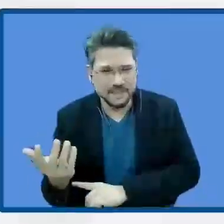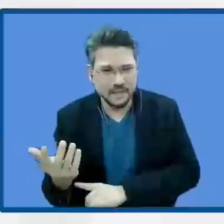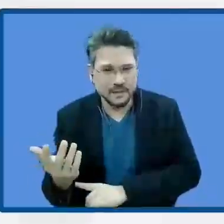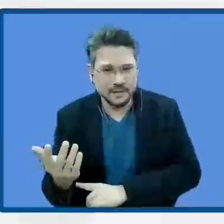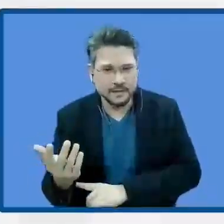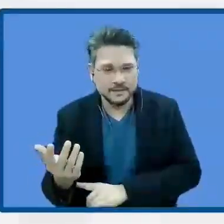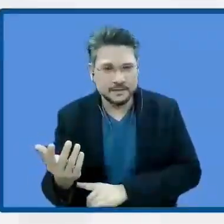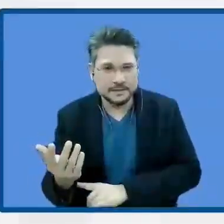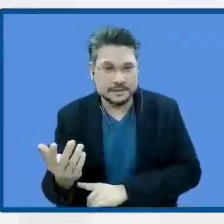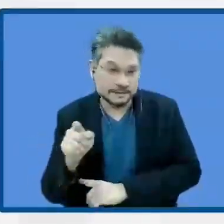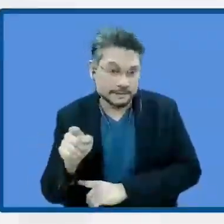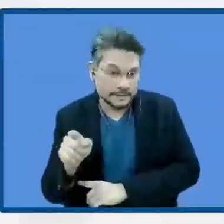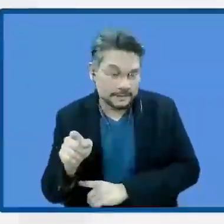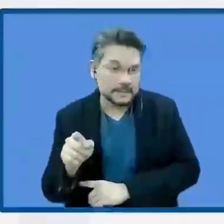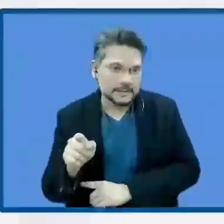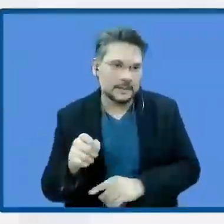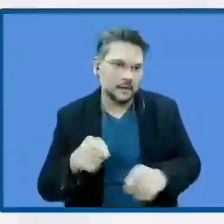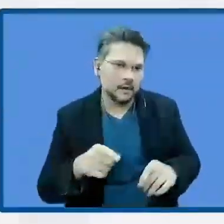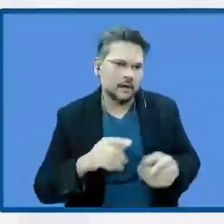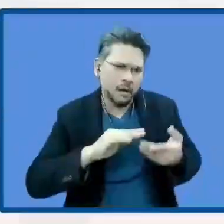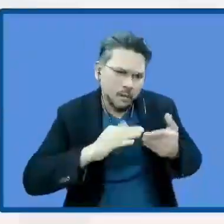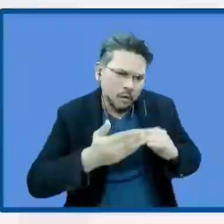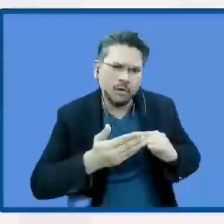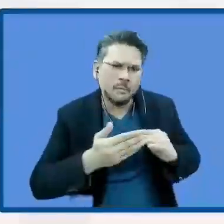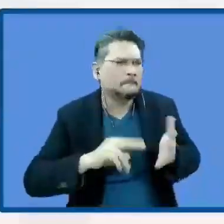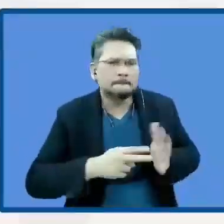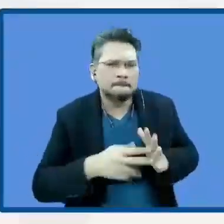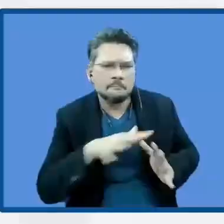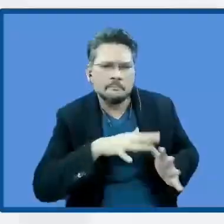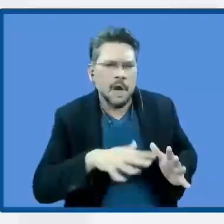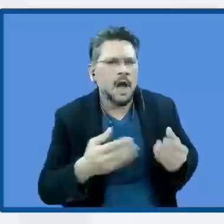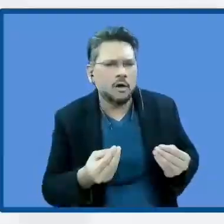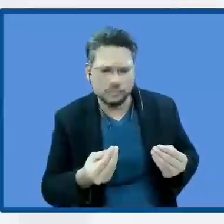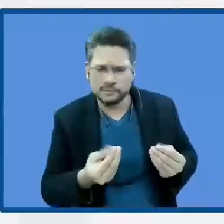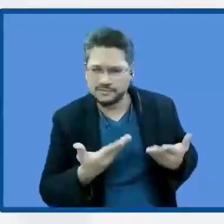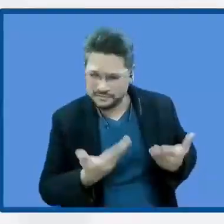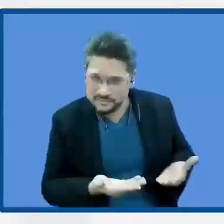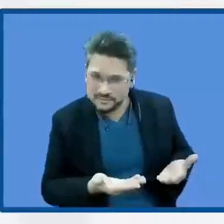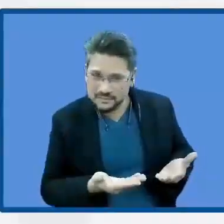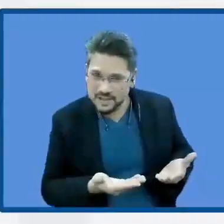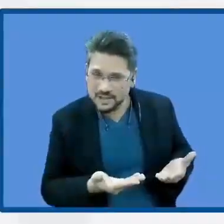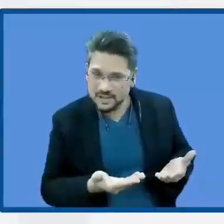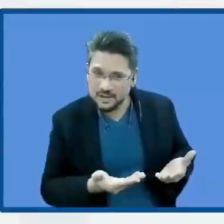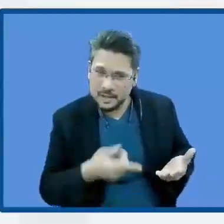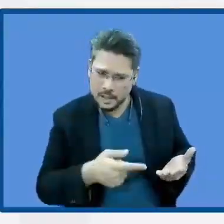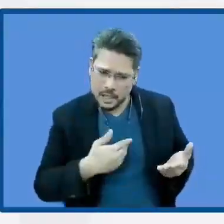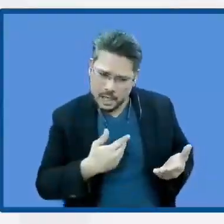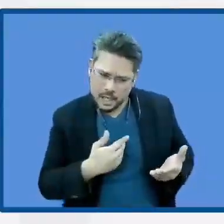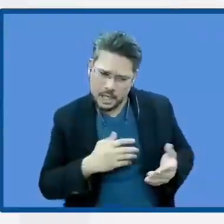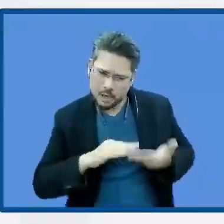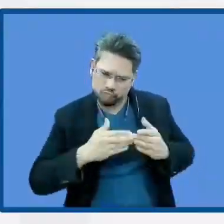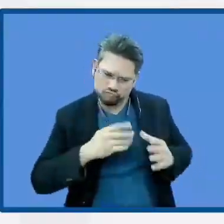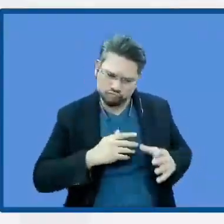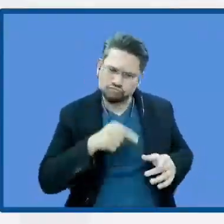this is what the community needs, and what I'm going to do in that community. Does that community needs